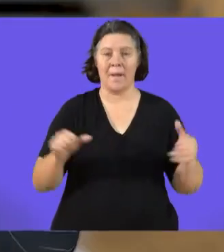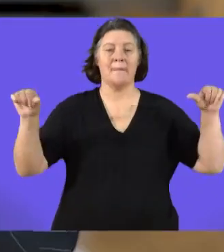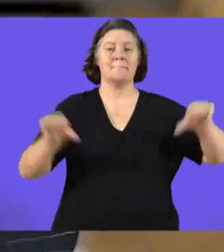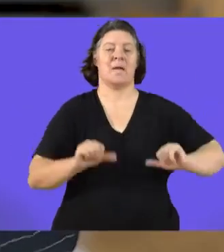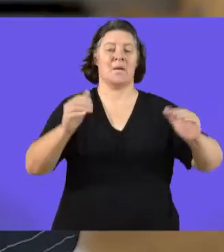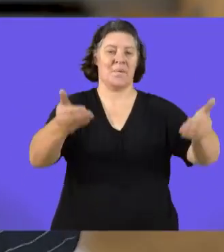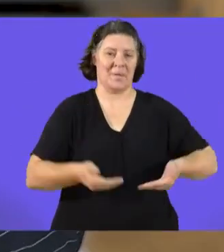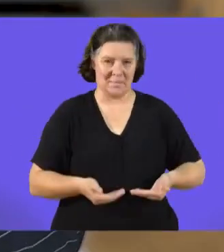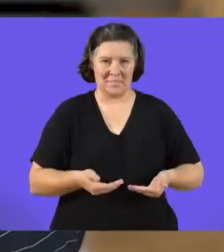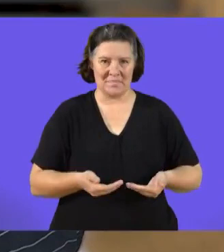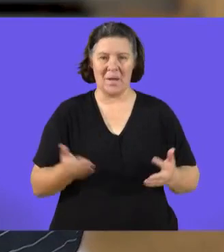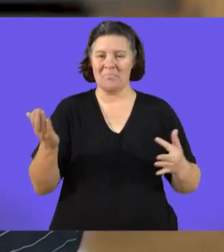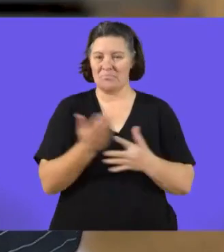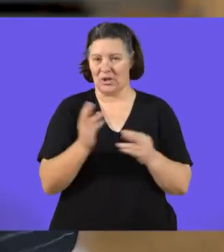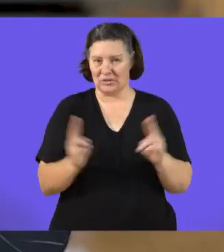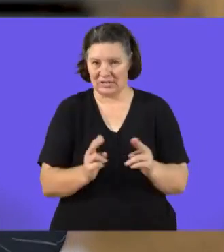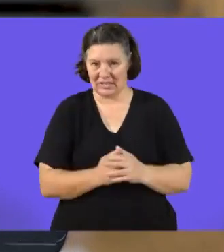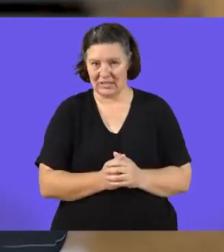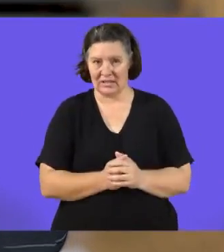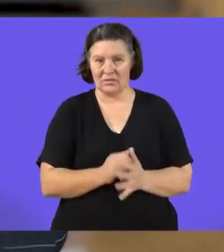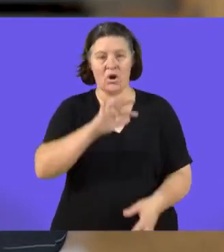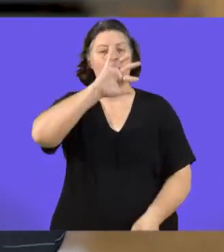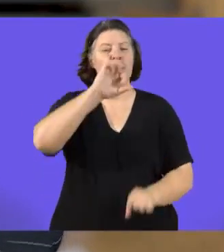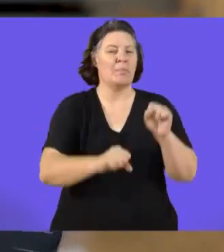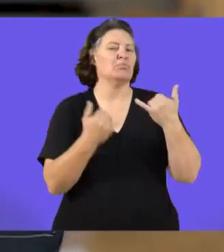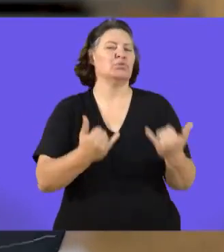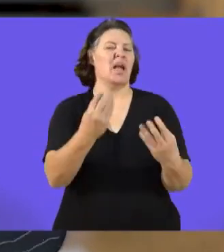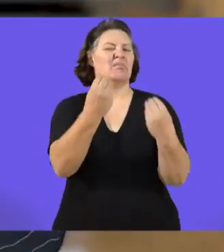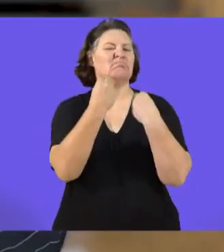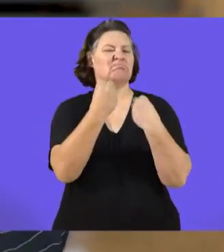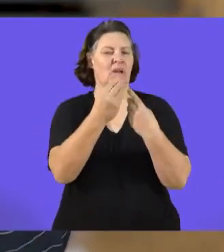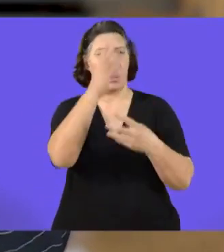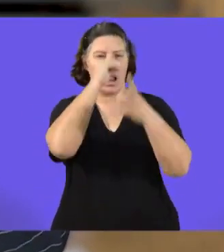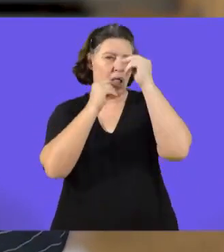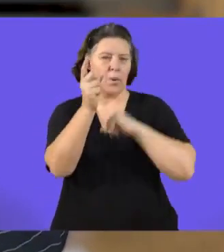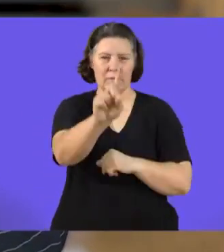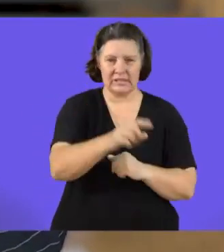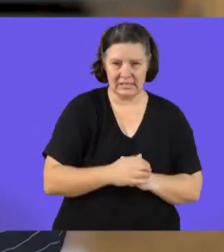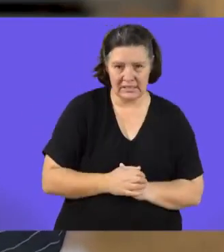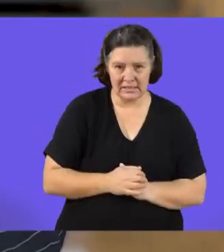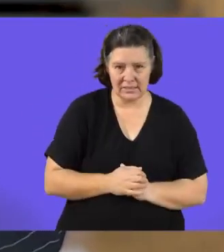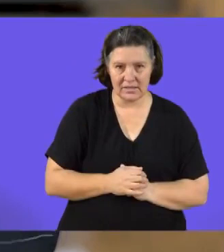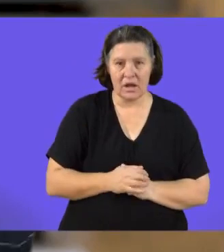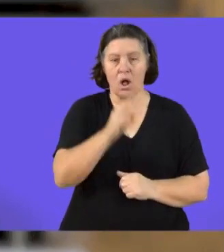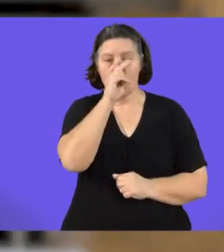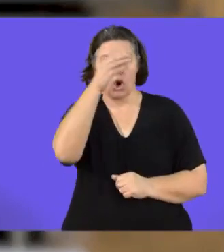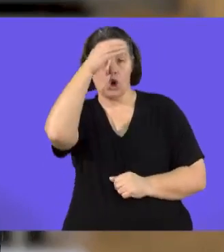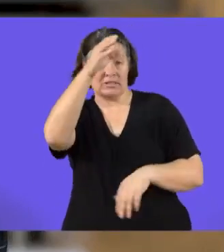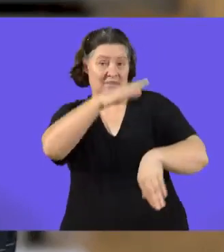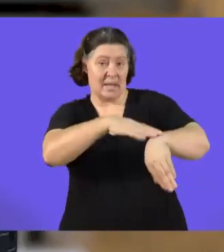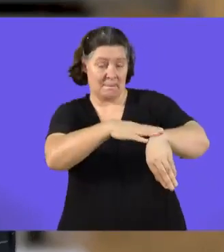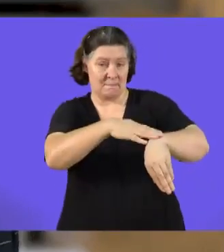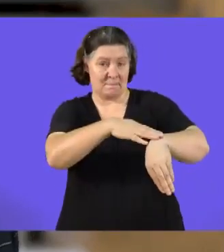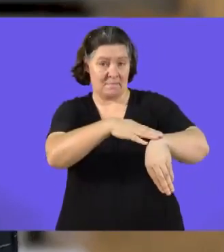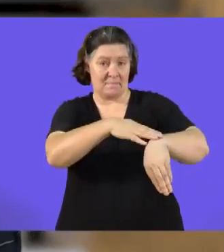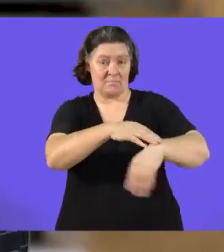All right, guys, welcome back after that short break. Let us quickly wrap up what we've learned today. Okay, so we've been looking at the